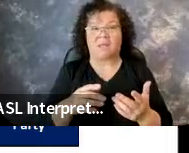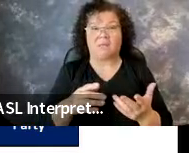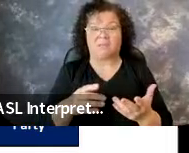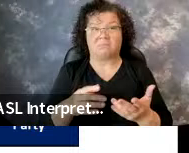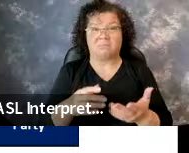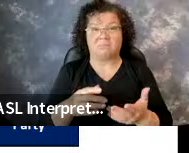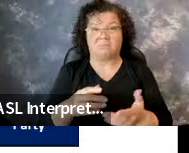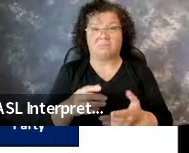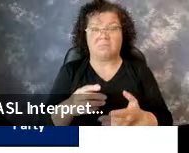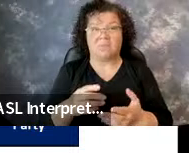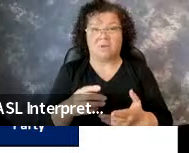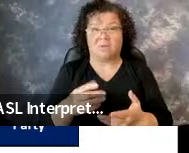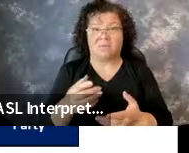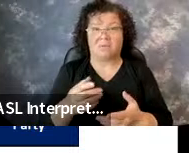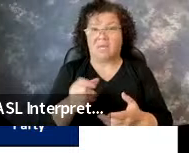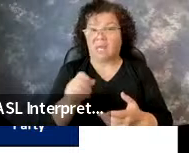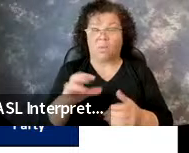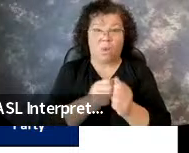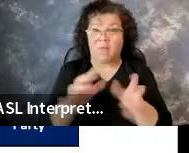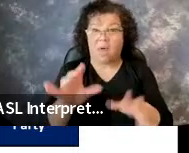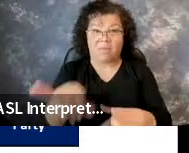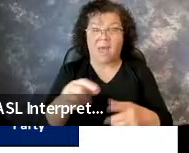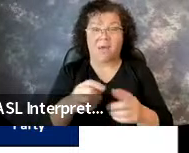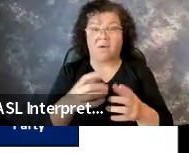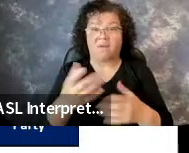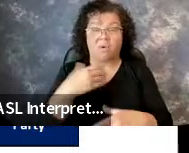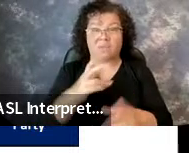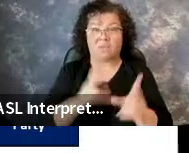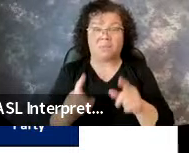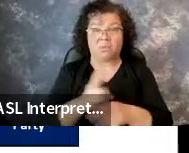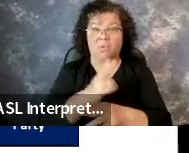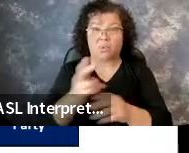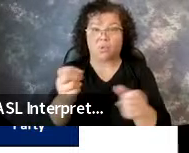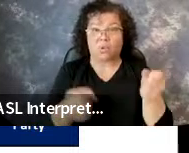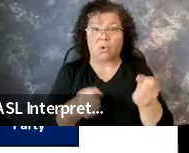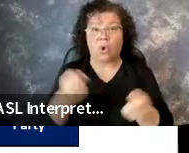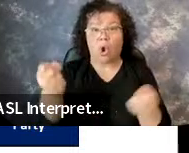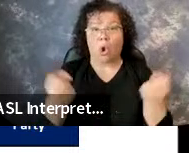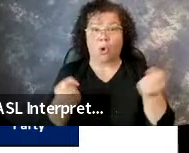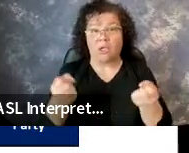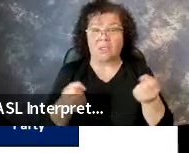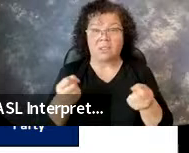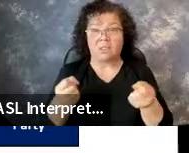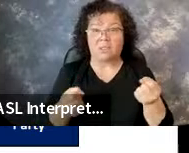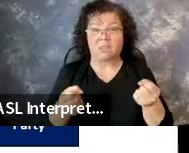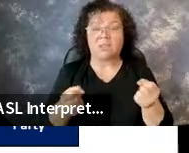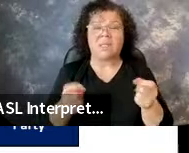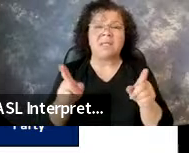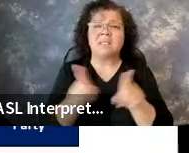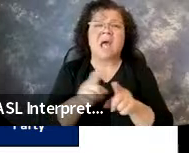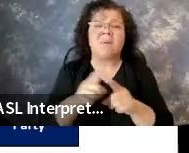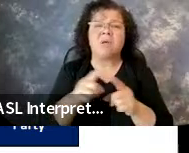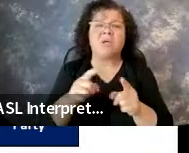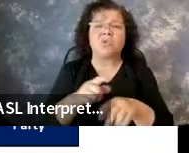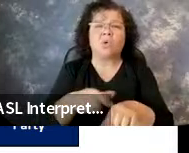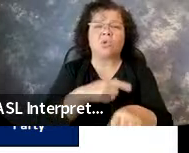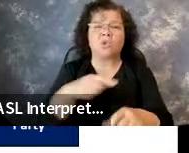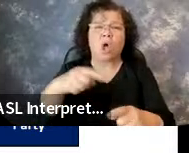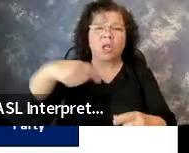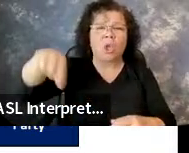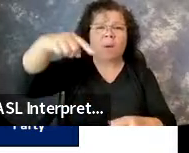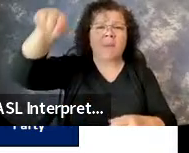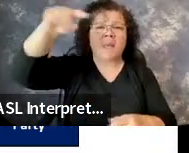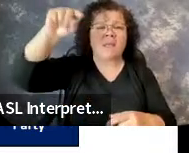only use the car to get around. And in the same route as these long looping ramps happen, the light